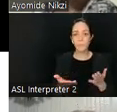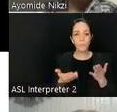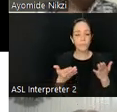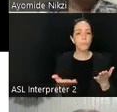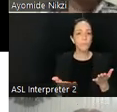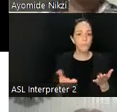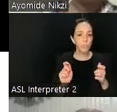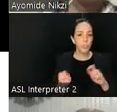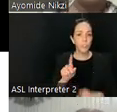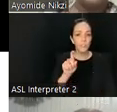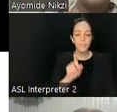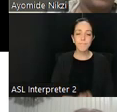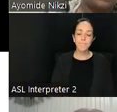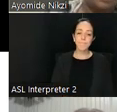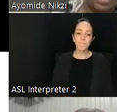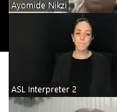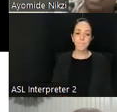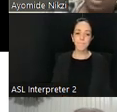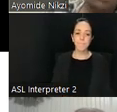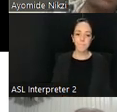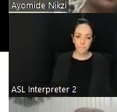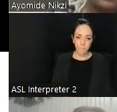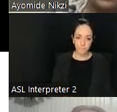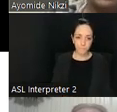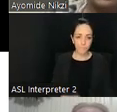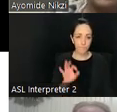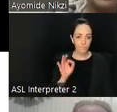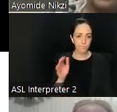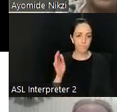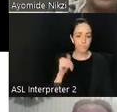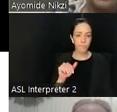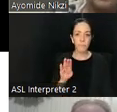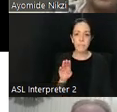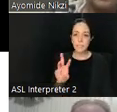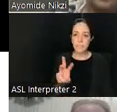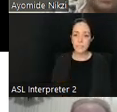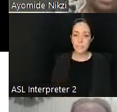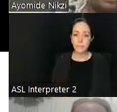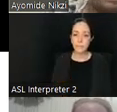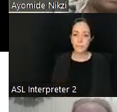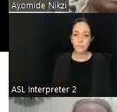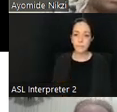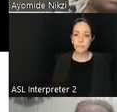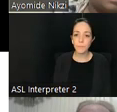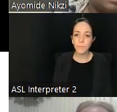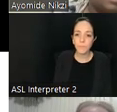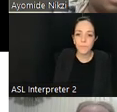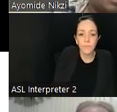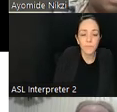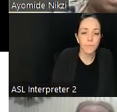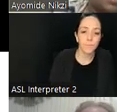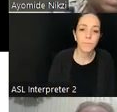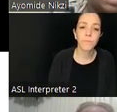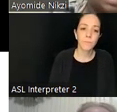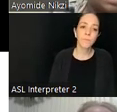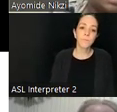section B5? Okay, can we move on to B6? All right, we're